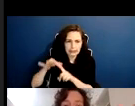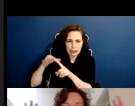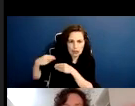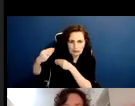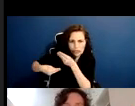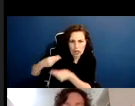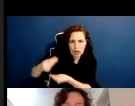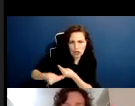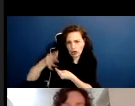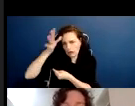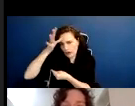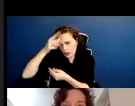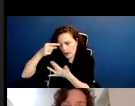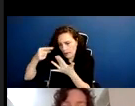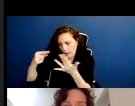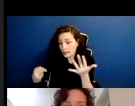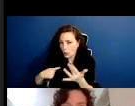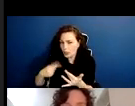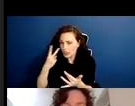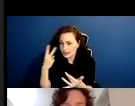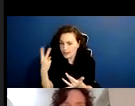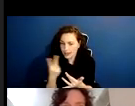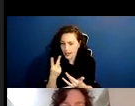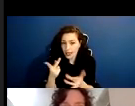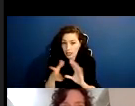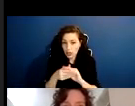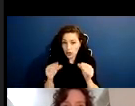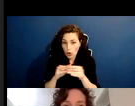finding this bigger story just got smaller.